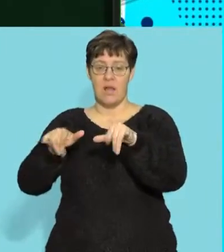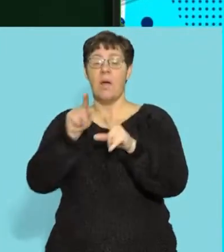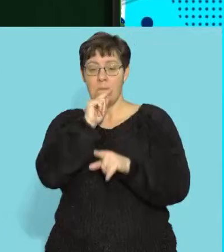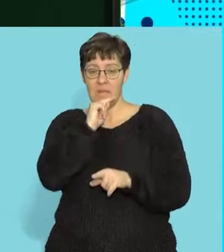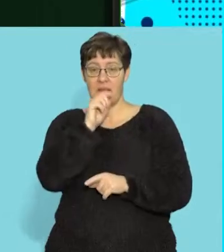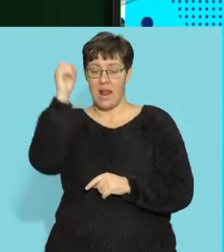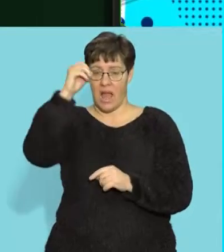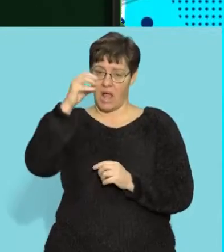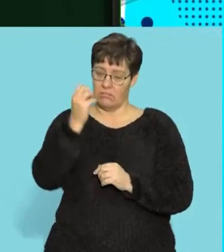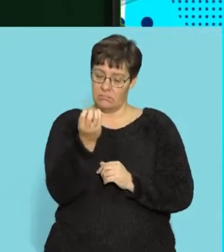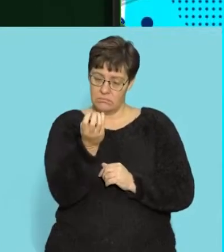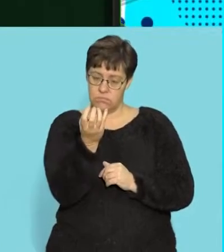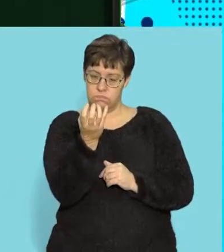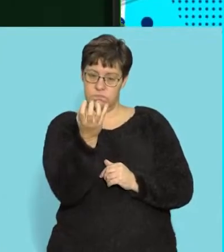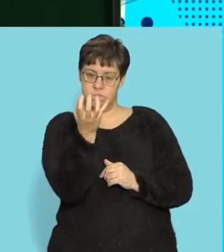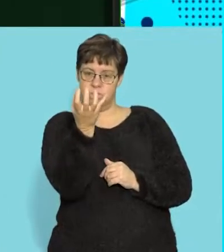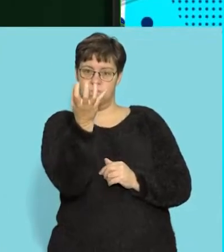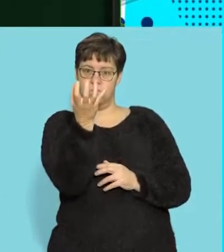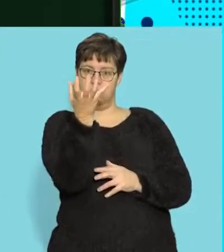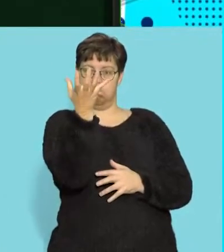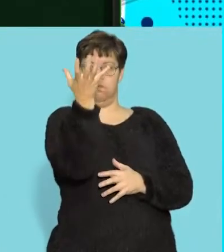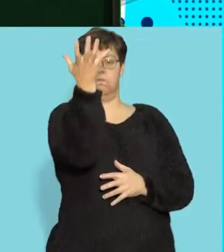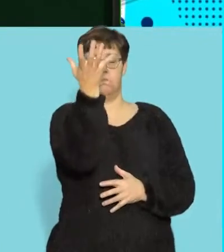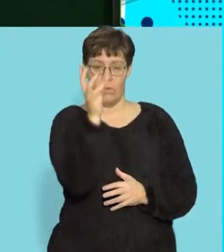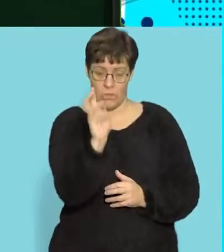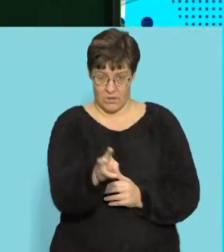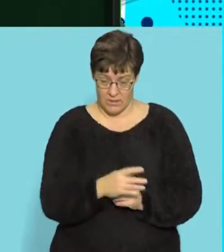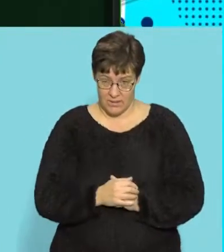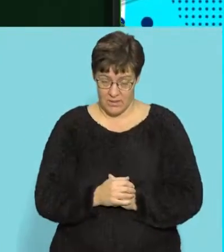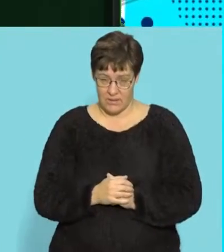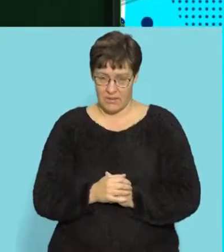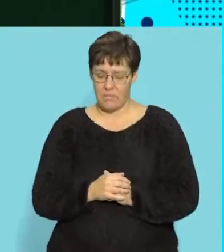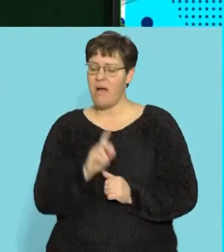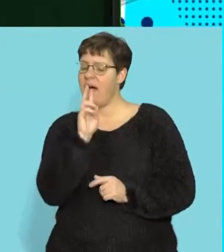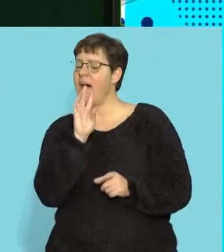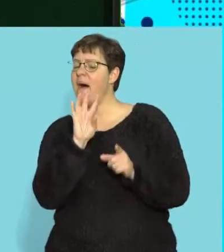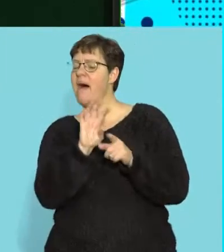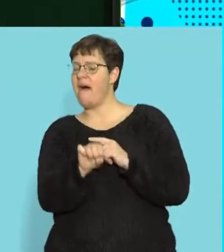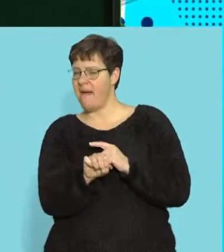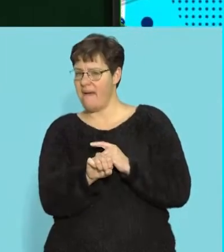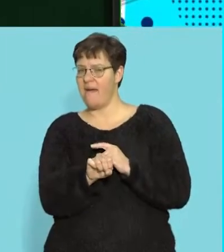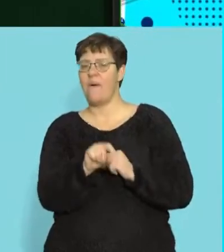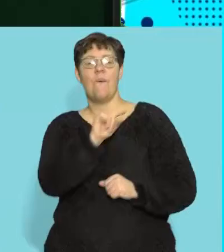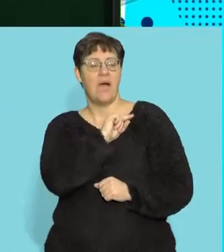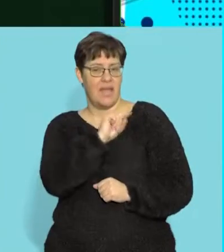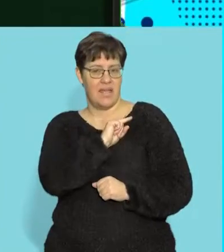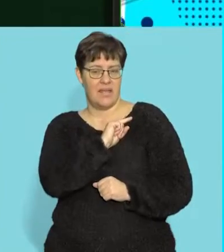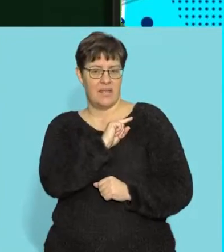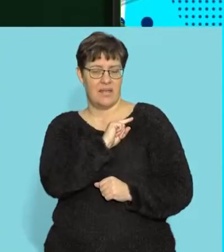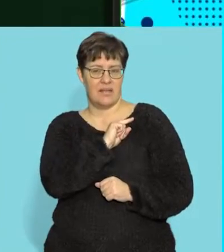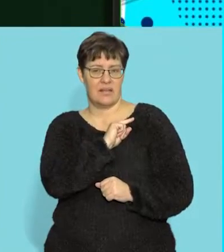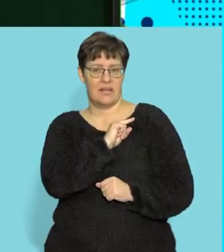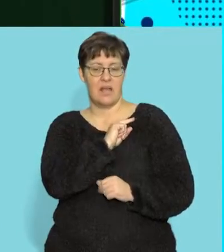in a parallel connection, their individual brightness will increase. But also we can attribute that to,